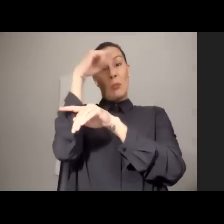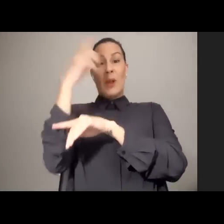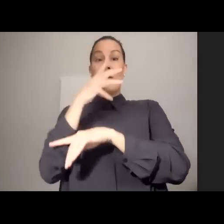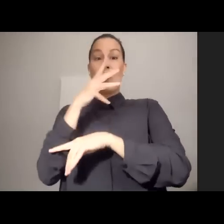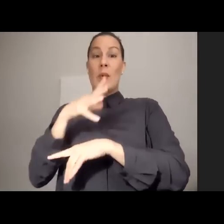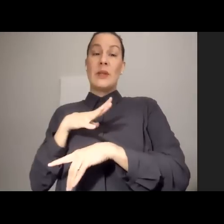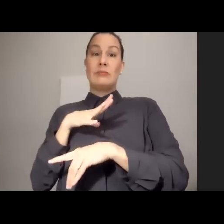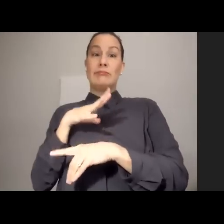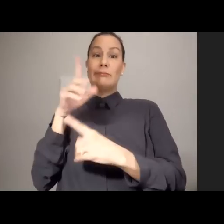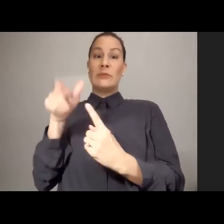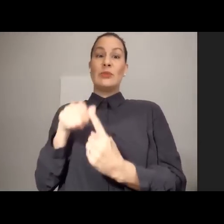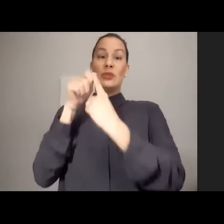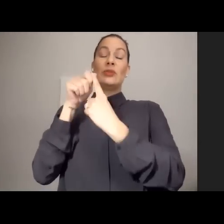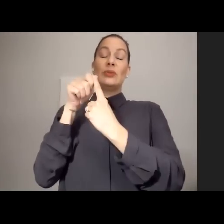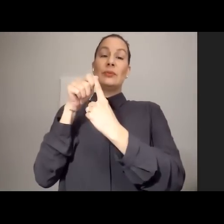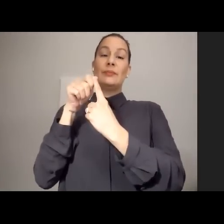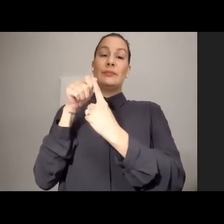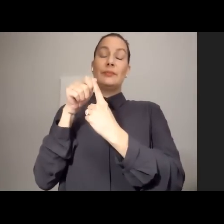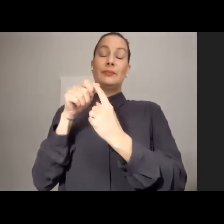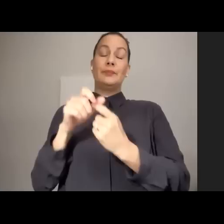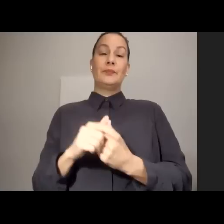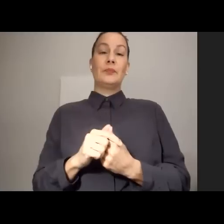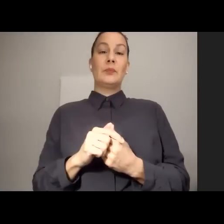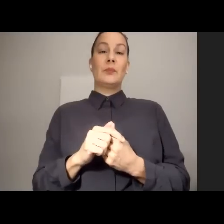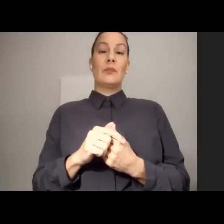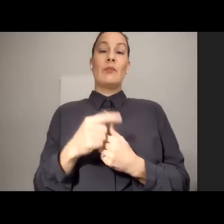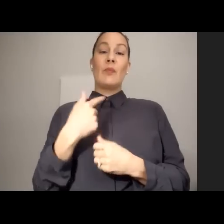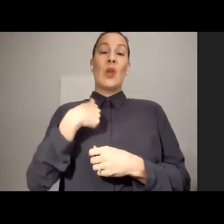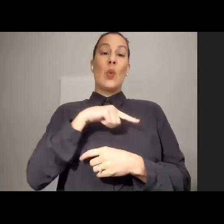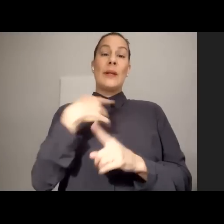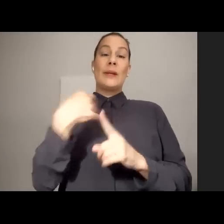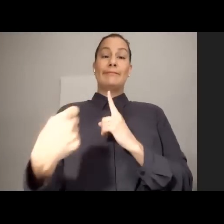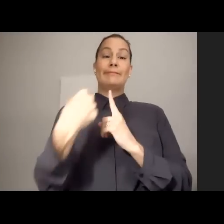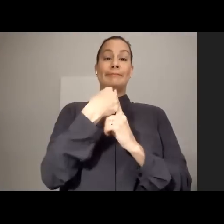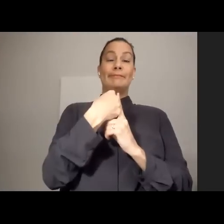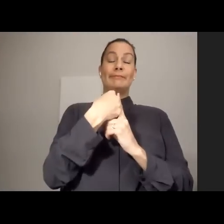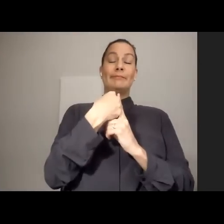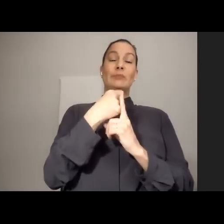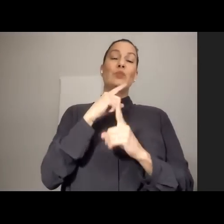Right now, we have it the hardest, but